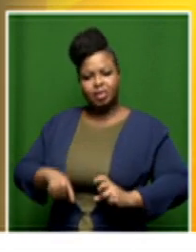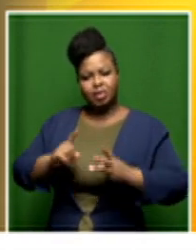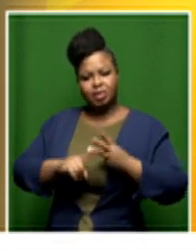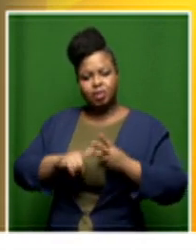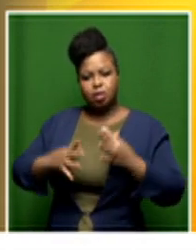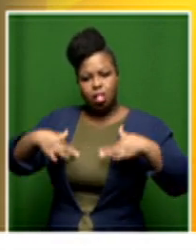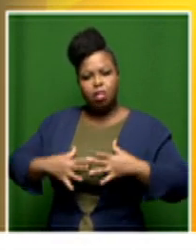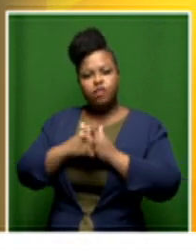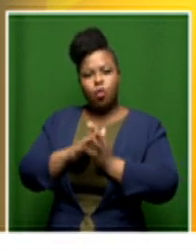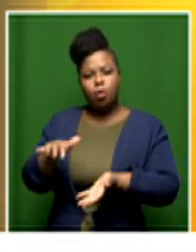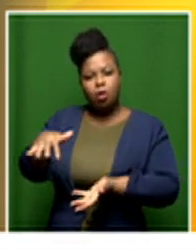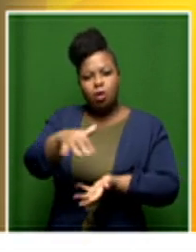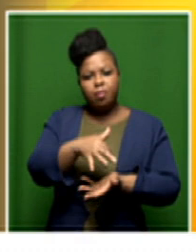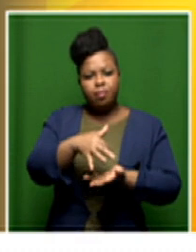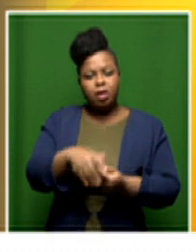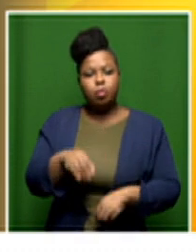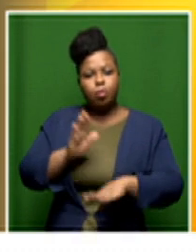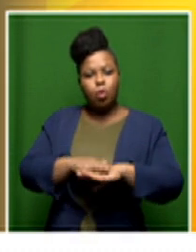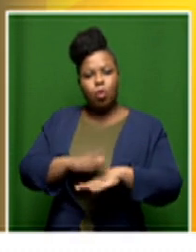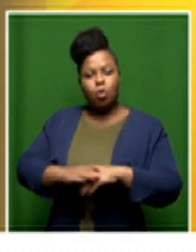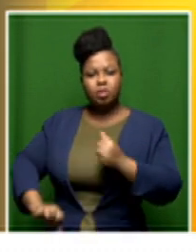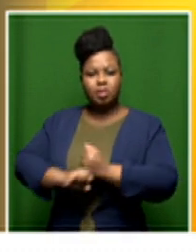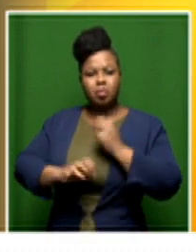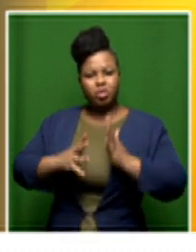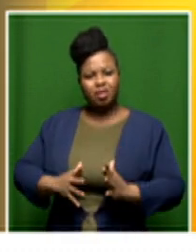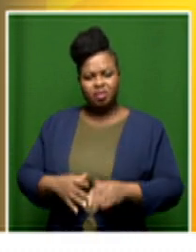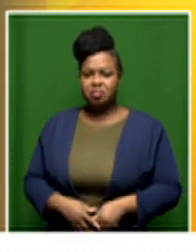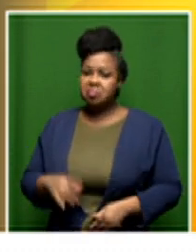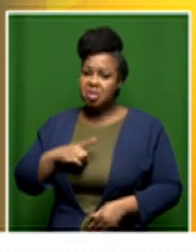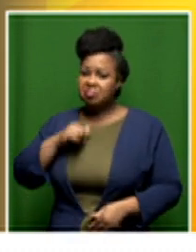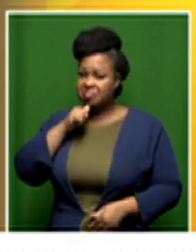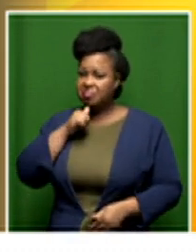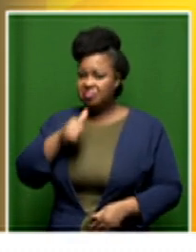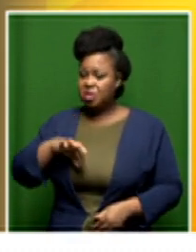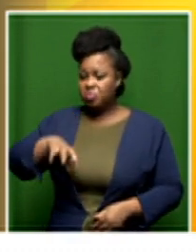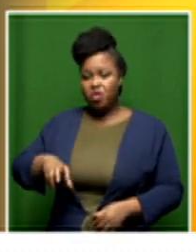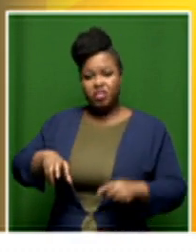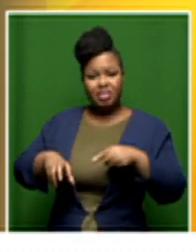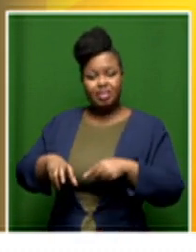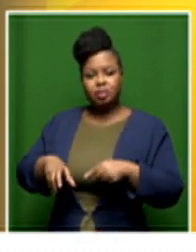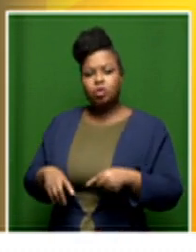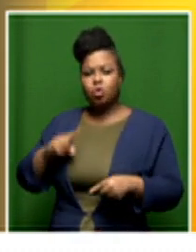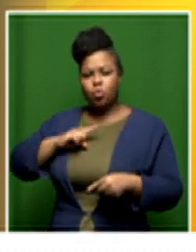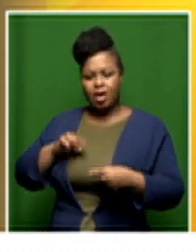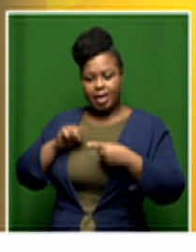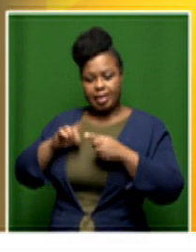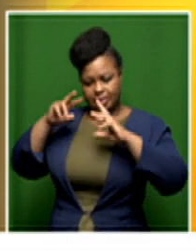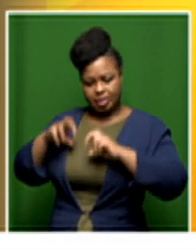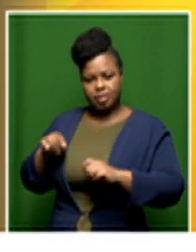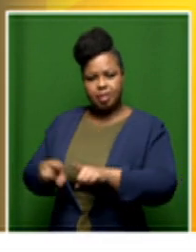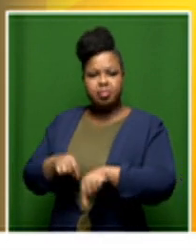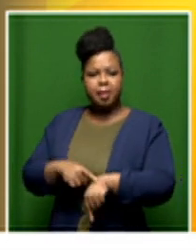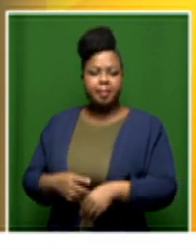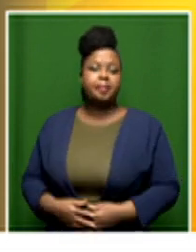of consolidating its support base, regardless of which province one is looking at this issue.